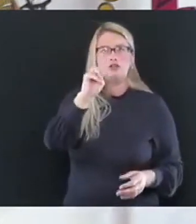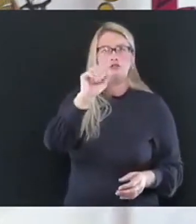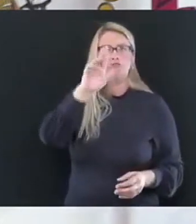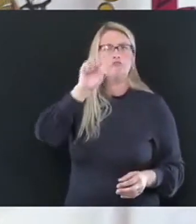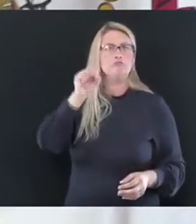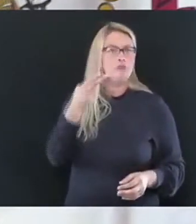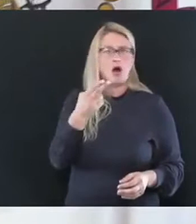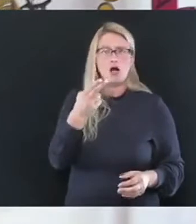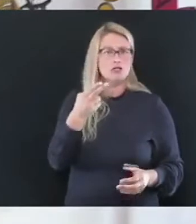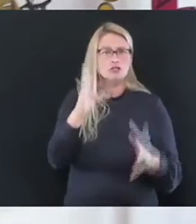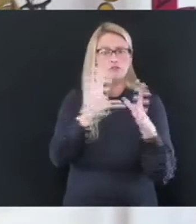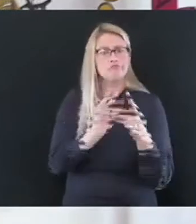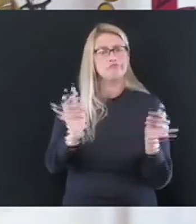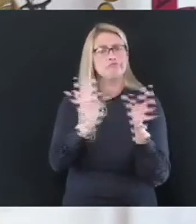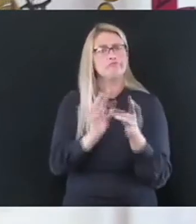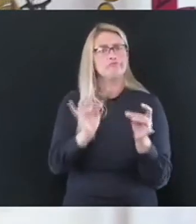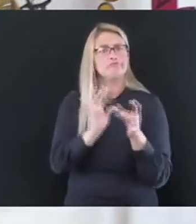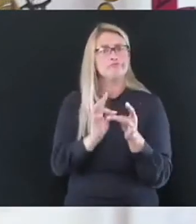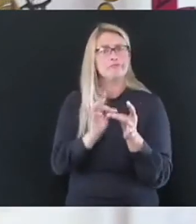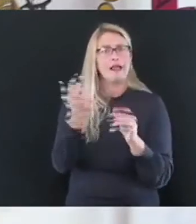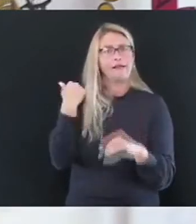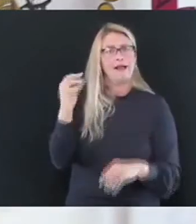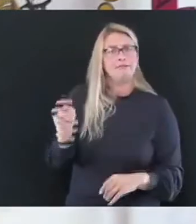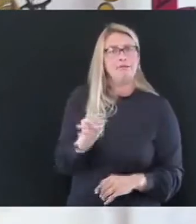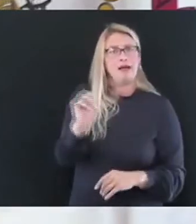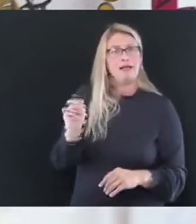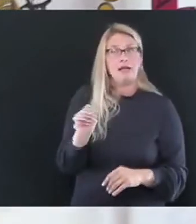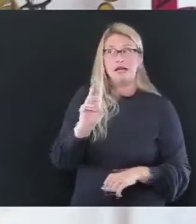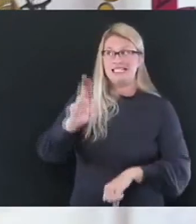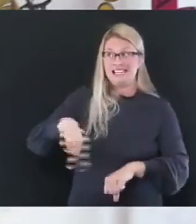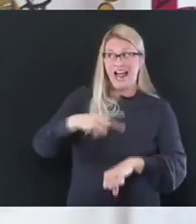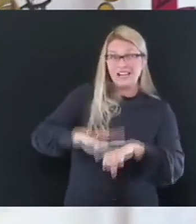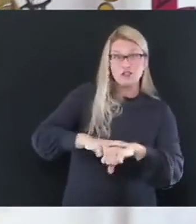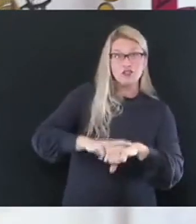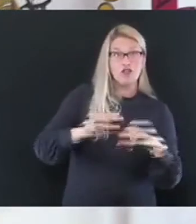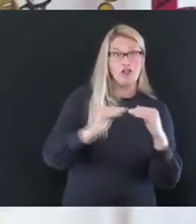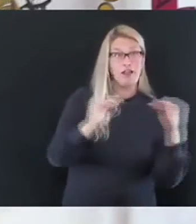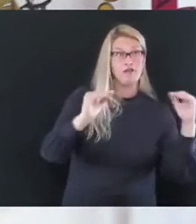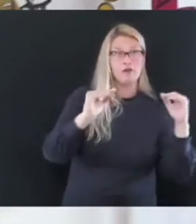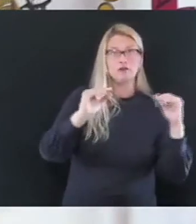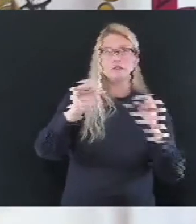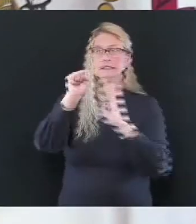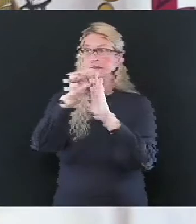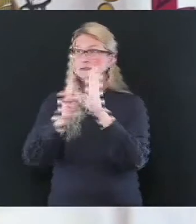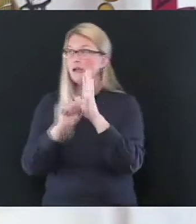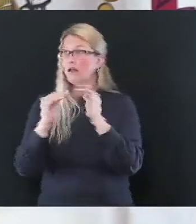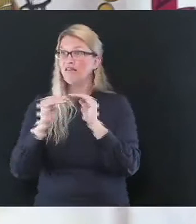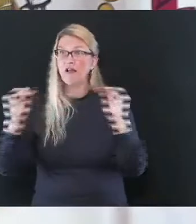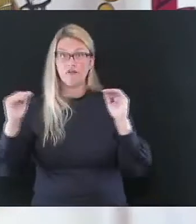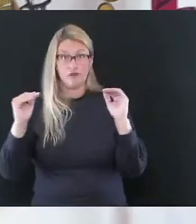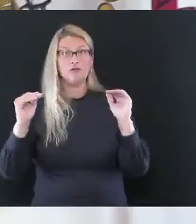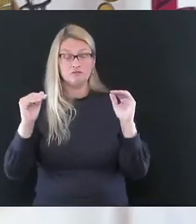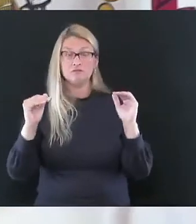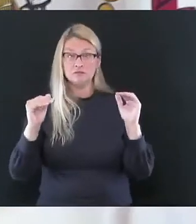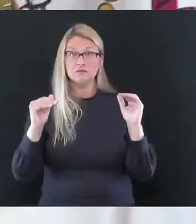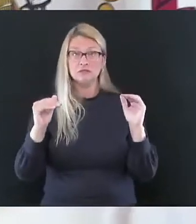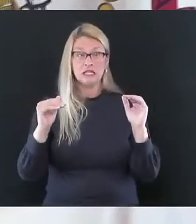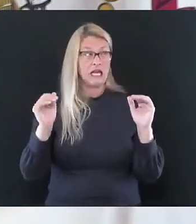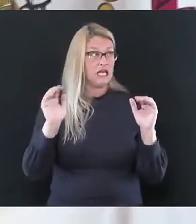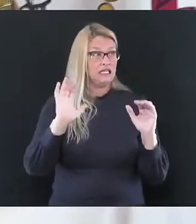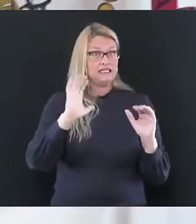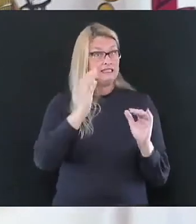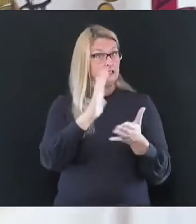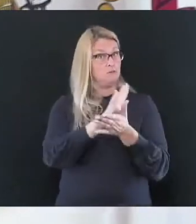here. He said on a national level and on a state level how absolutely good things were going